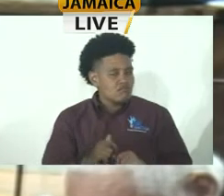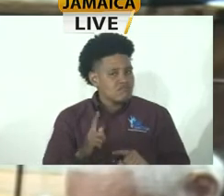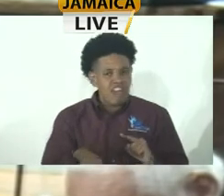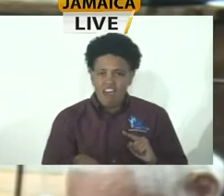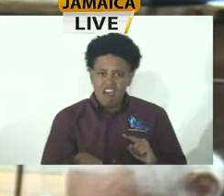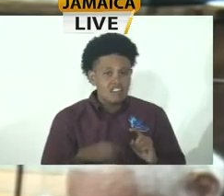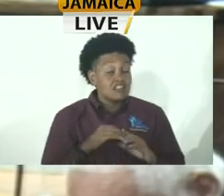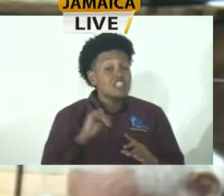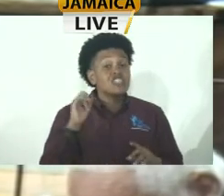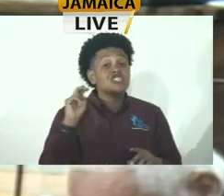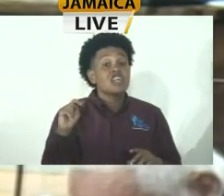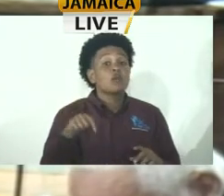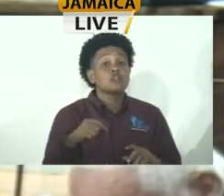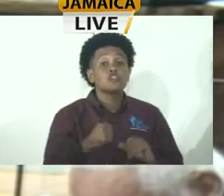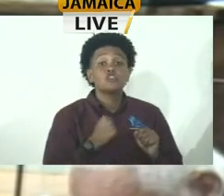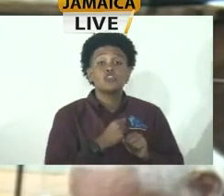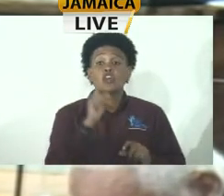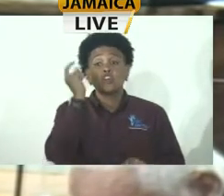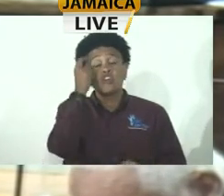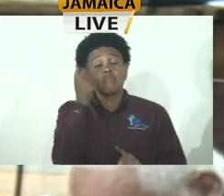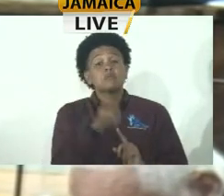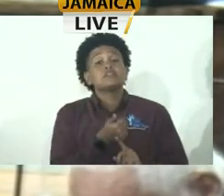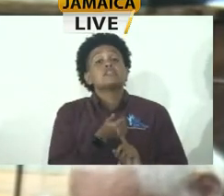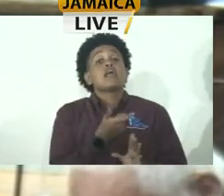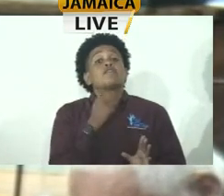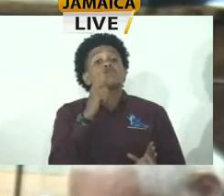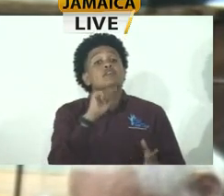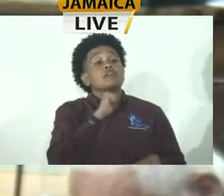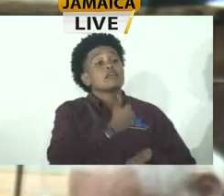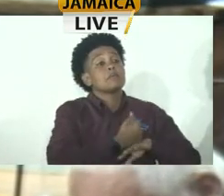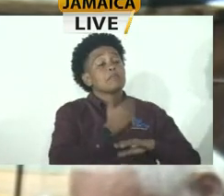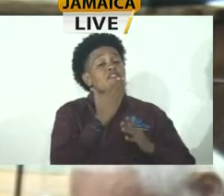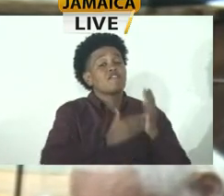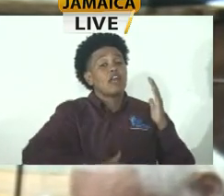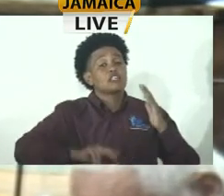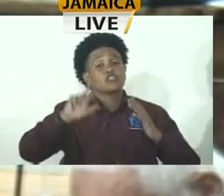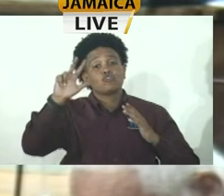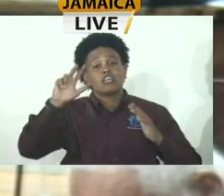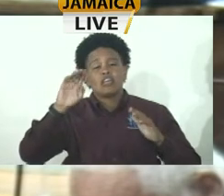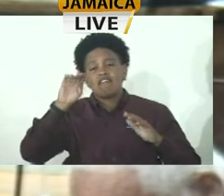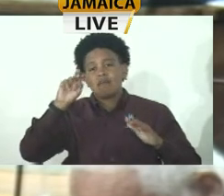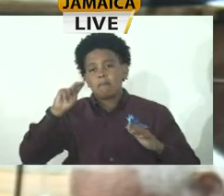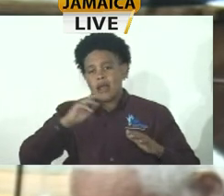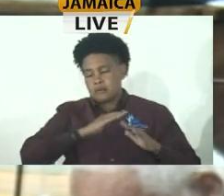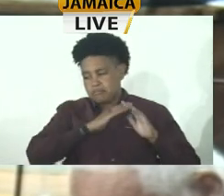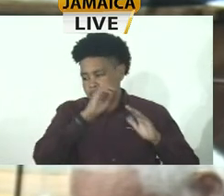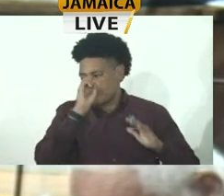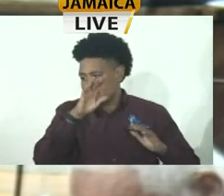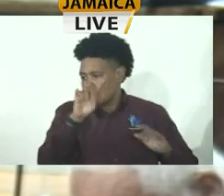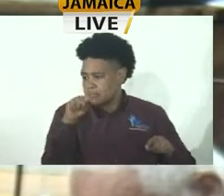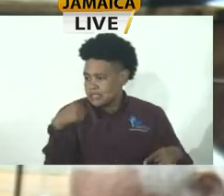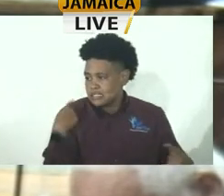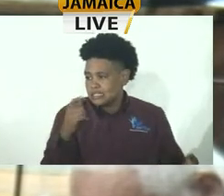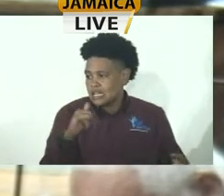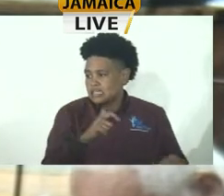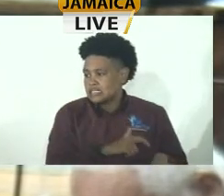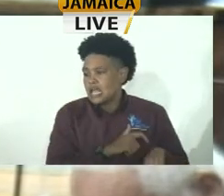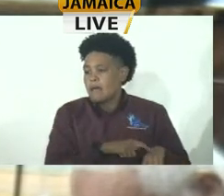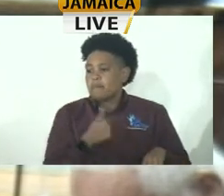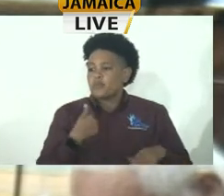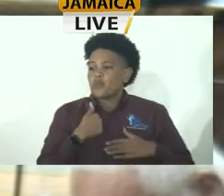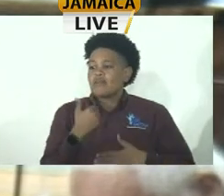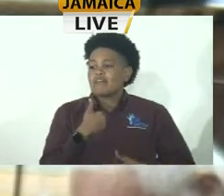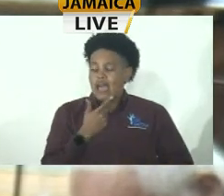year the government implemented phase 3 of the ban and madam speaker since then we have